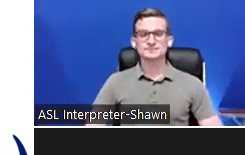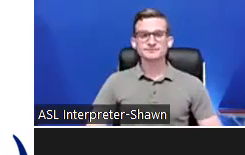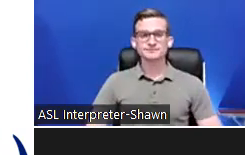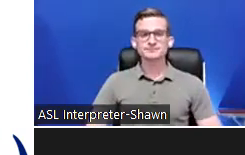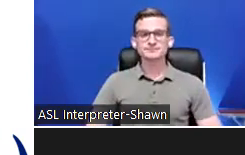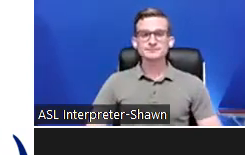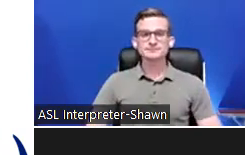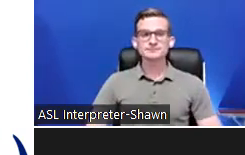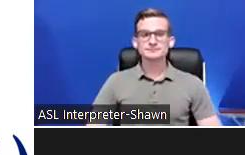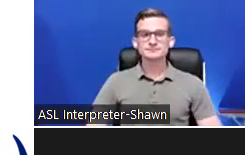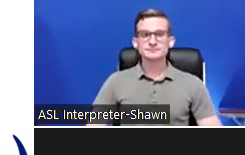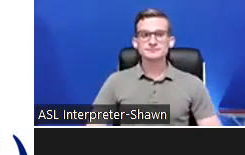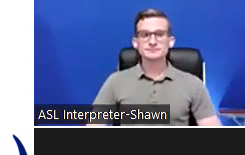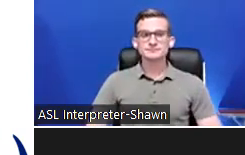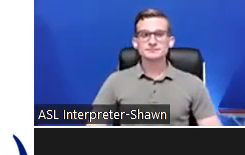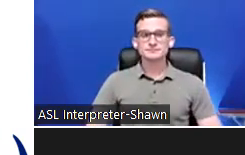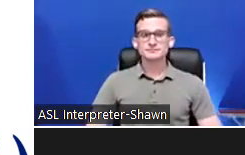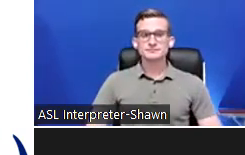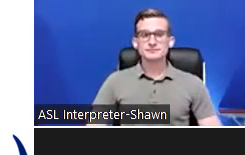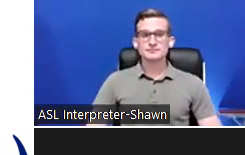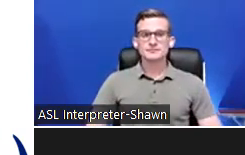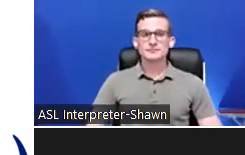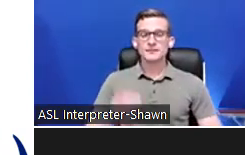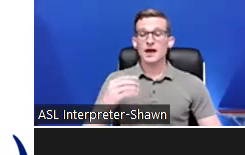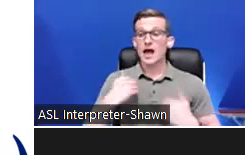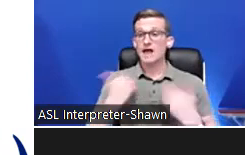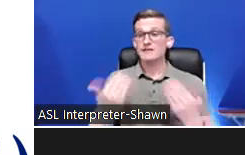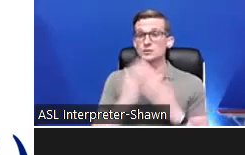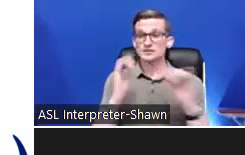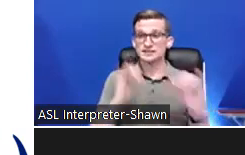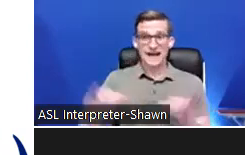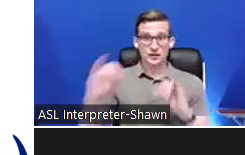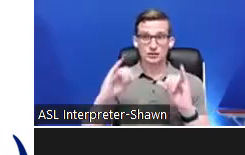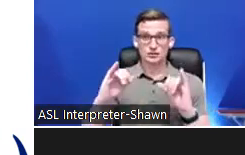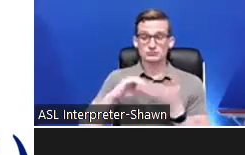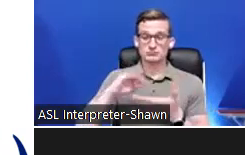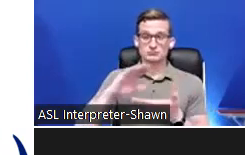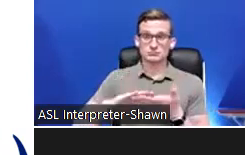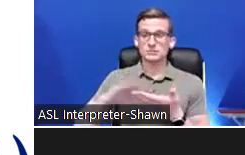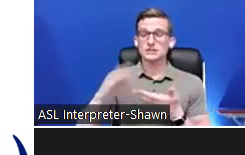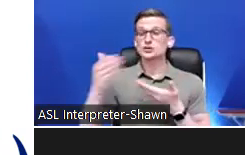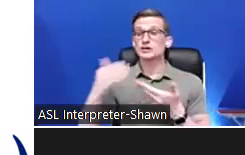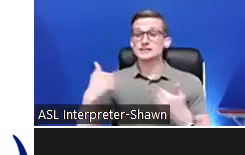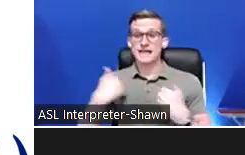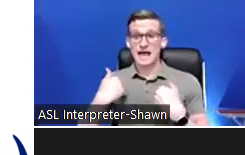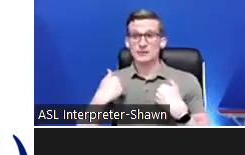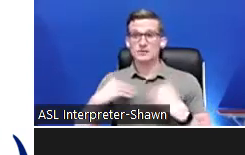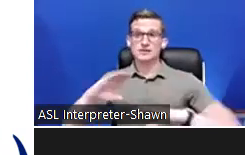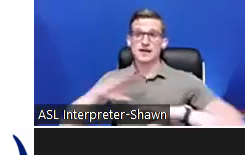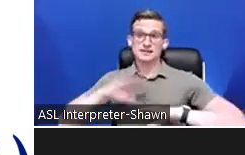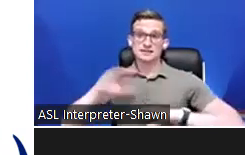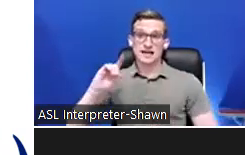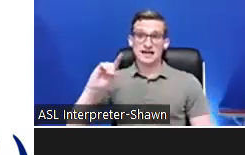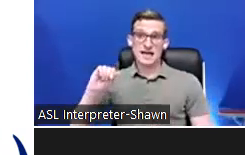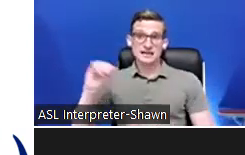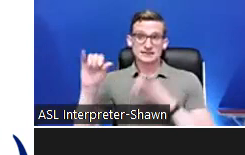We do have a new standard that was written in to make sure that service animals that meet ADA standards are not